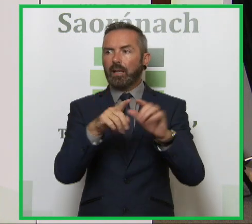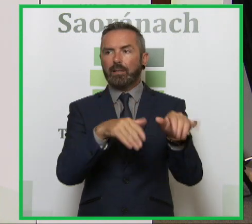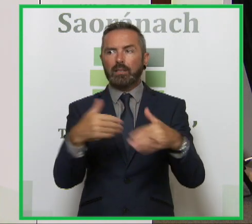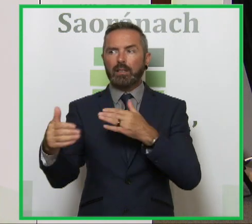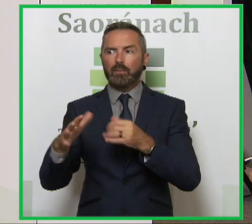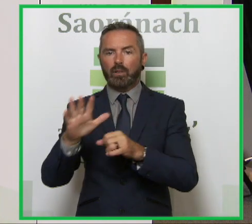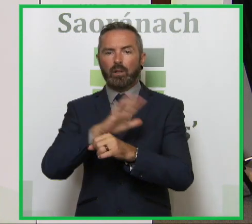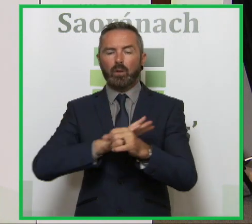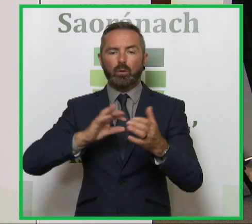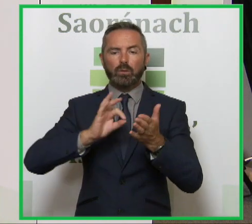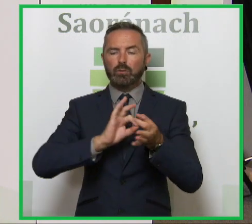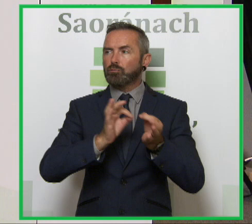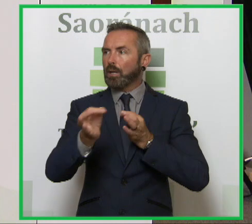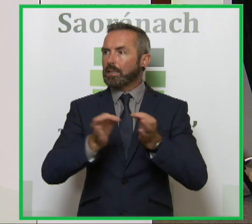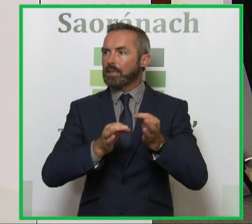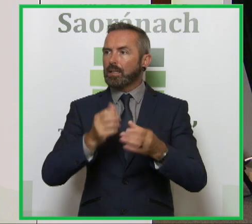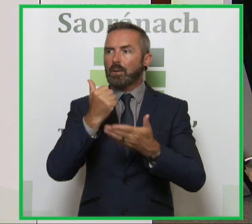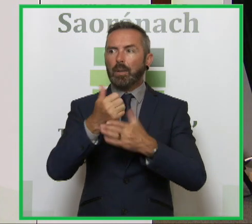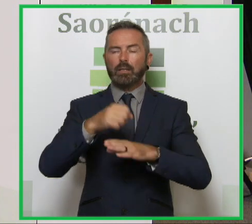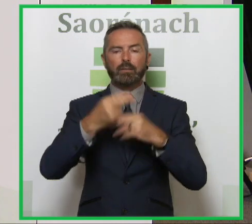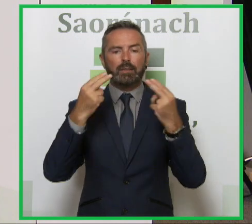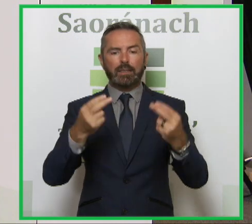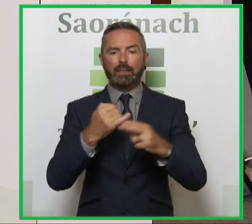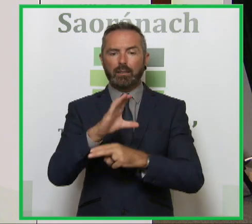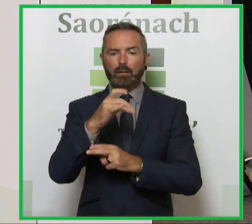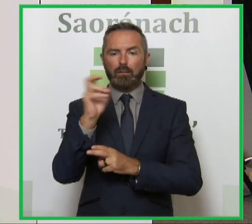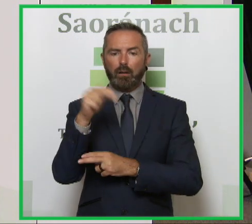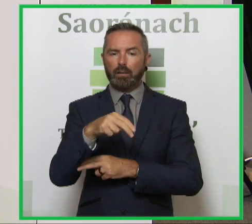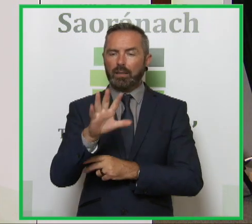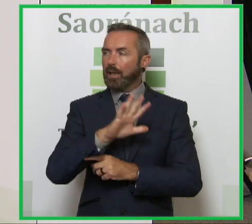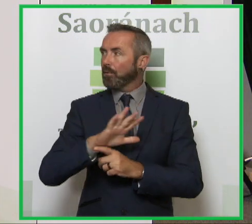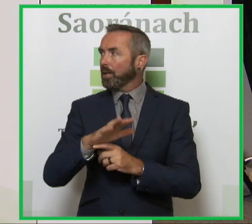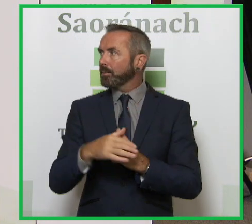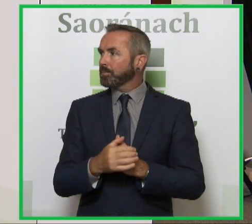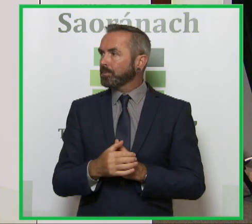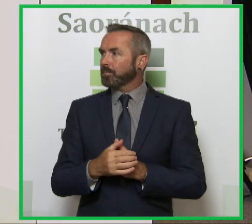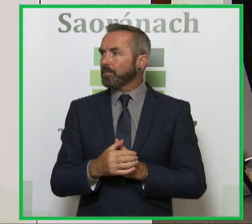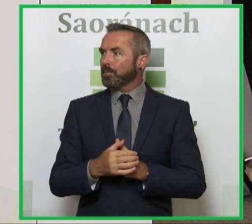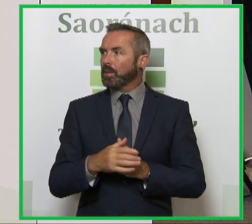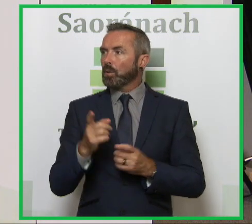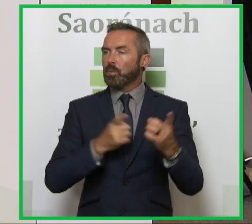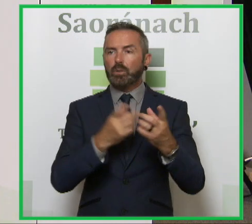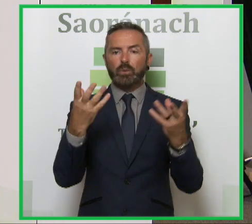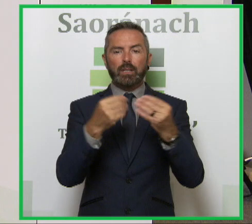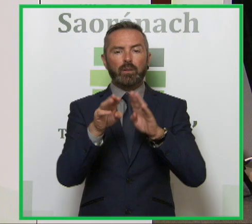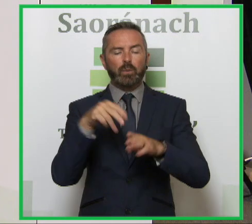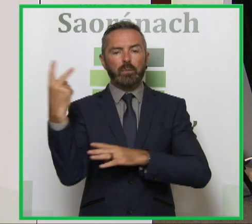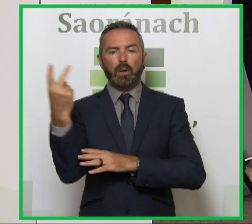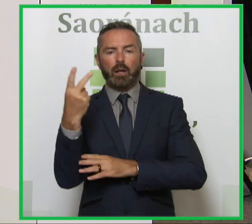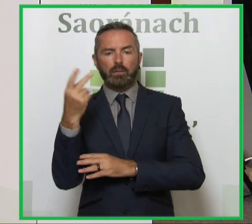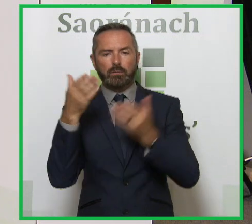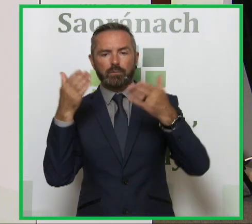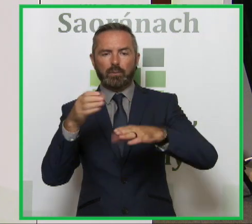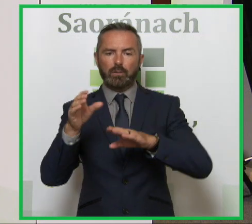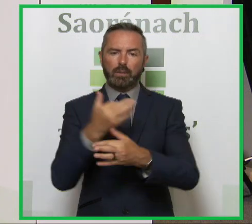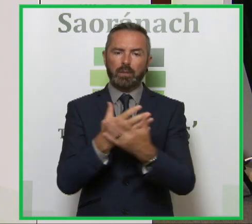a local strategy that's based on the needs in the Clondalkin area. And we do that in collaboration with our partners and with consultation with